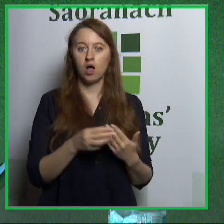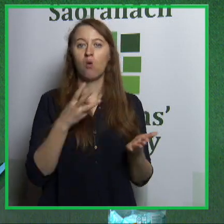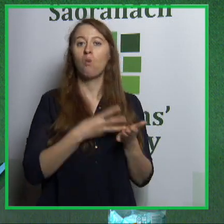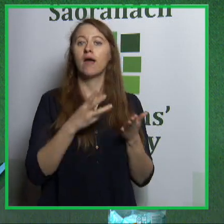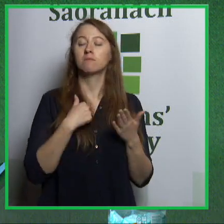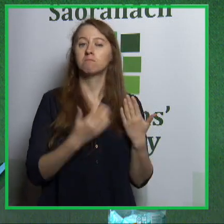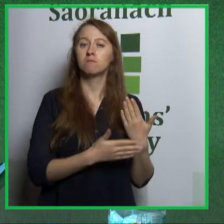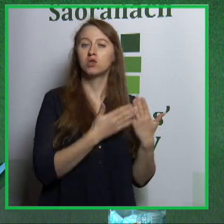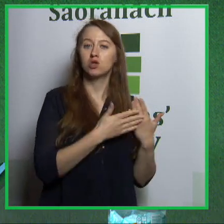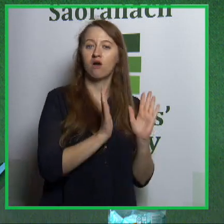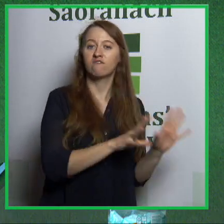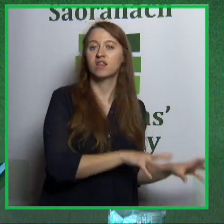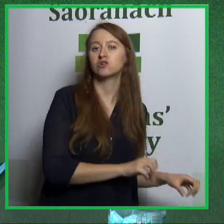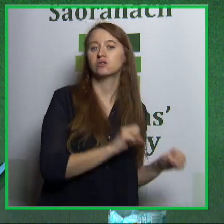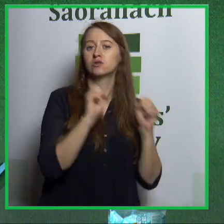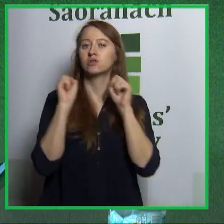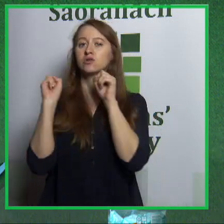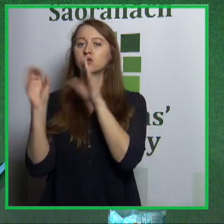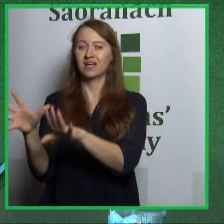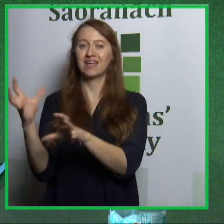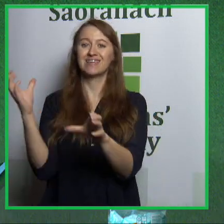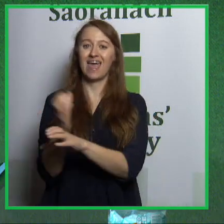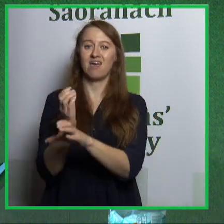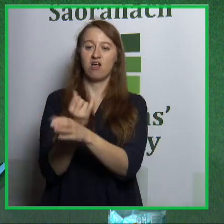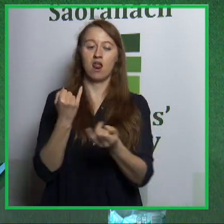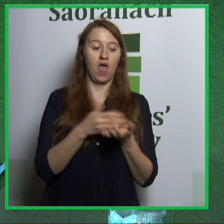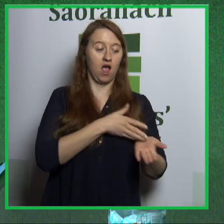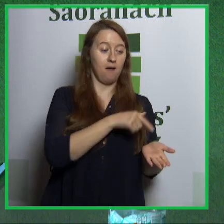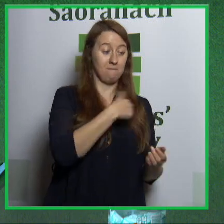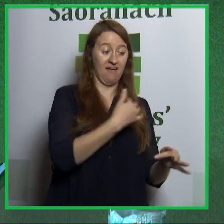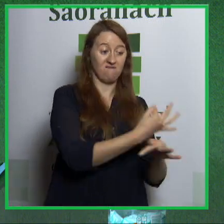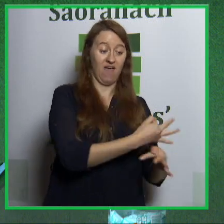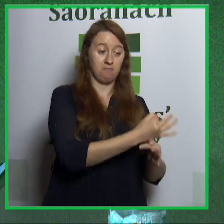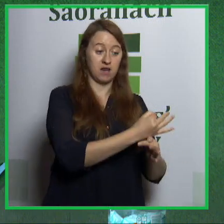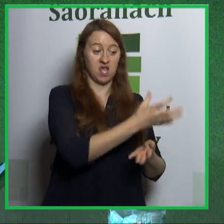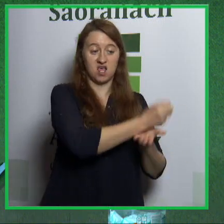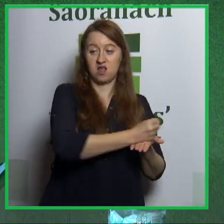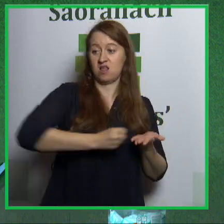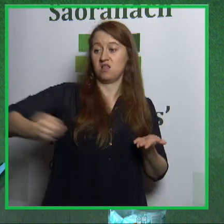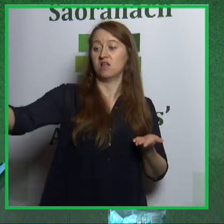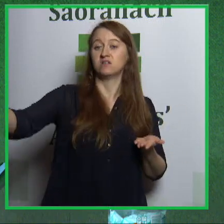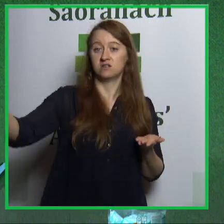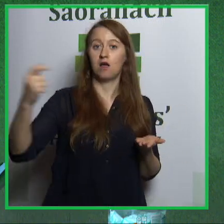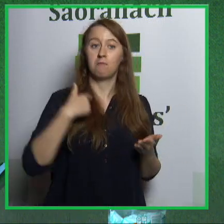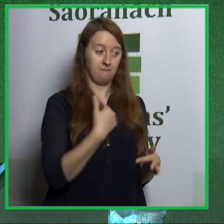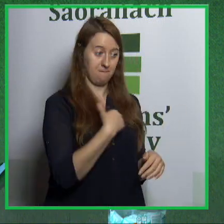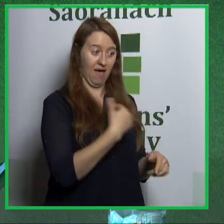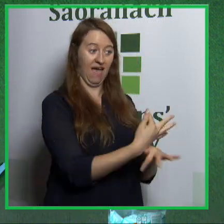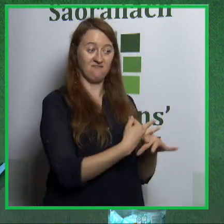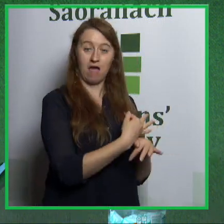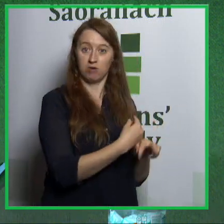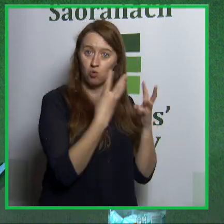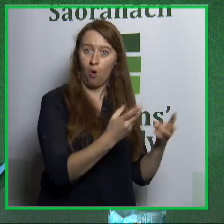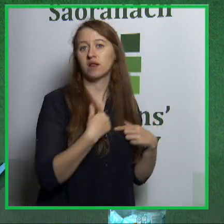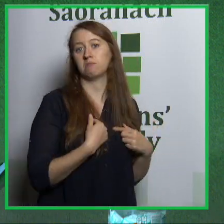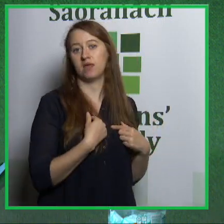care, and I was just shipped away from my family that wanted me, that fought hard,